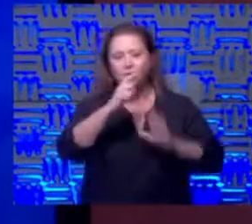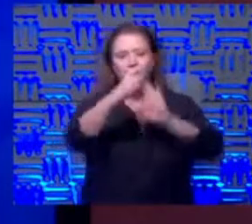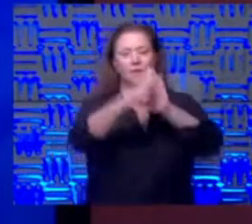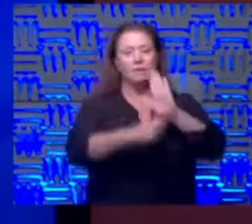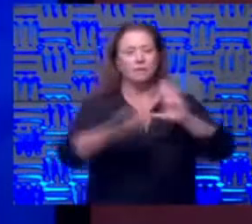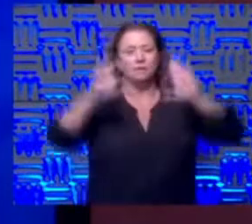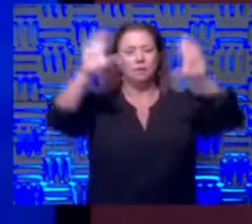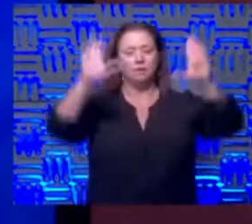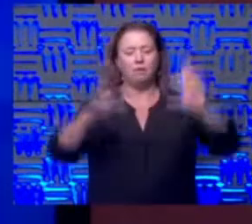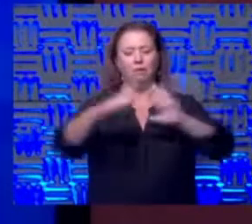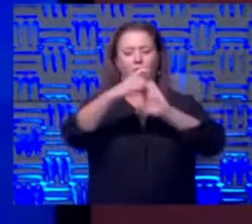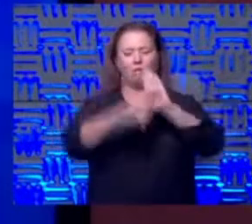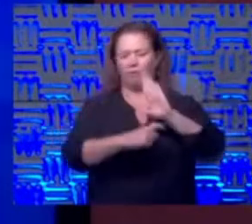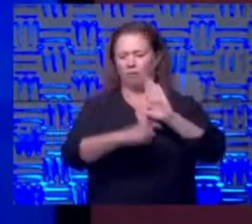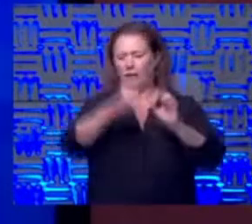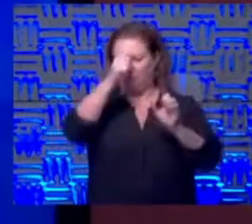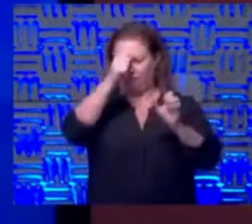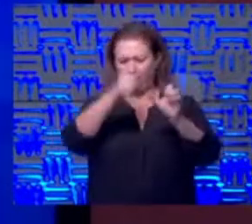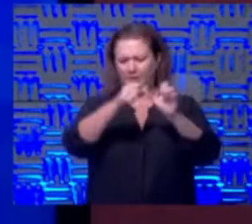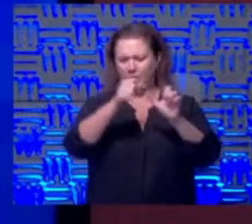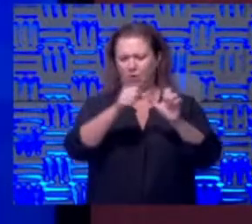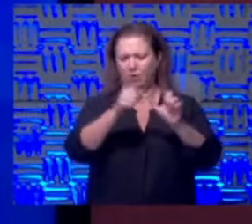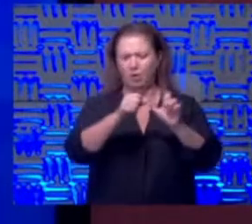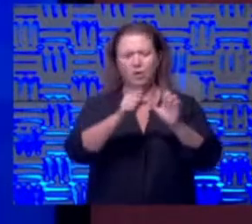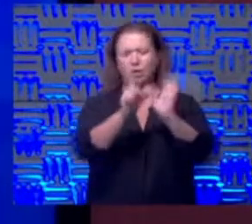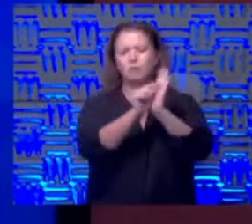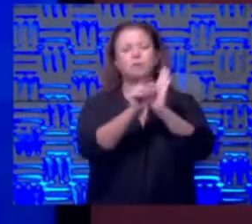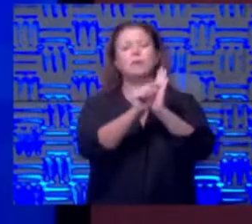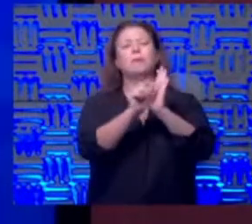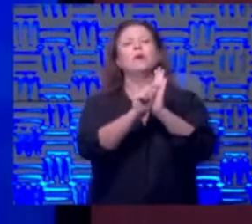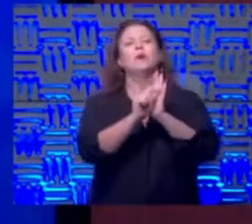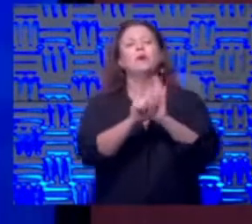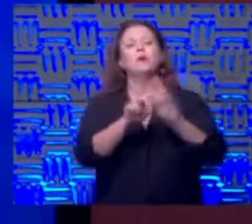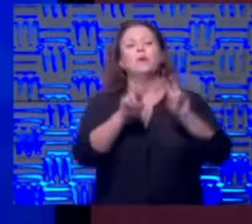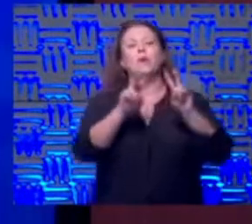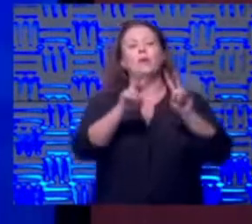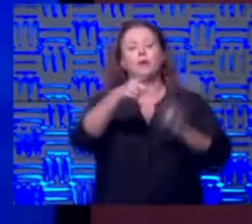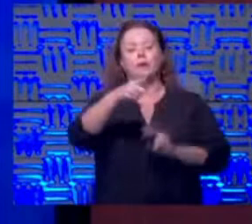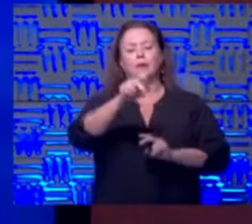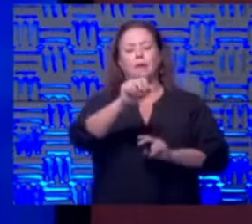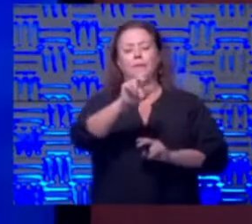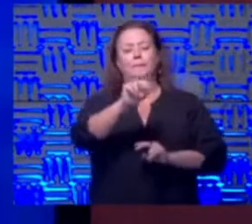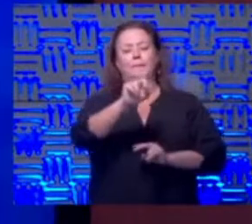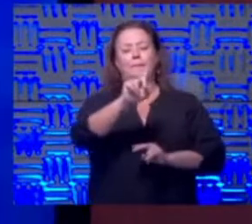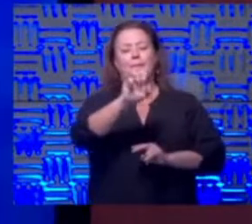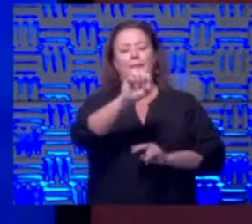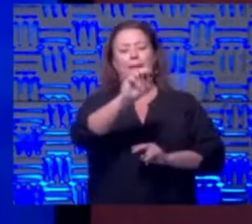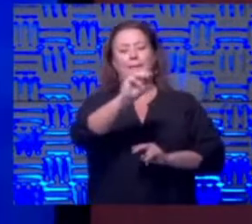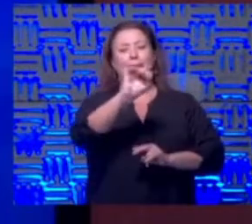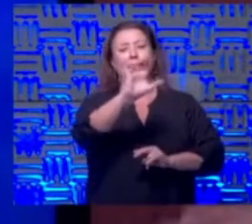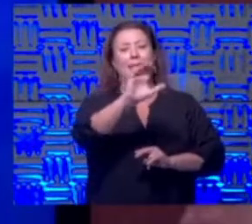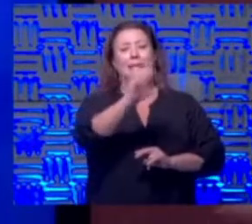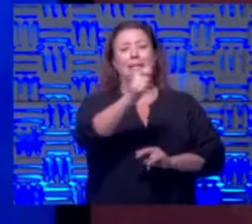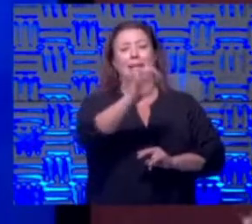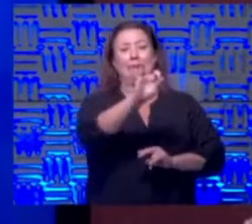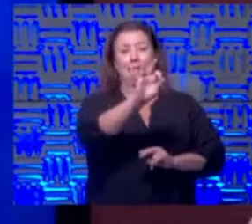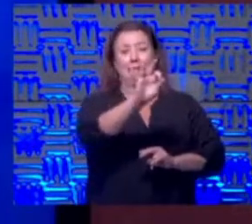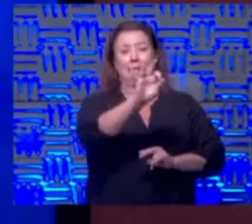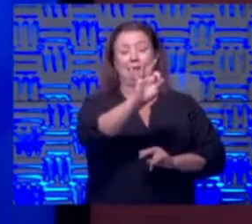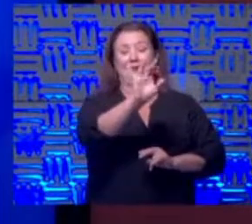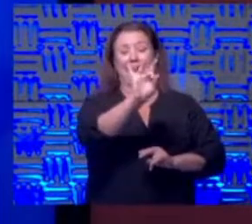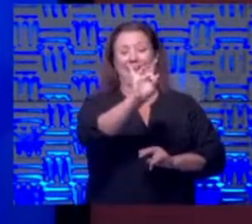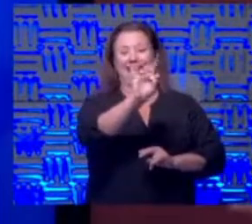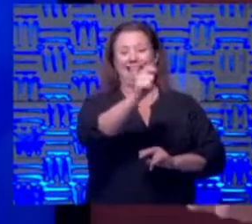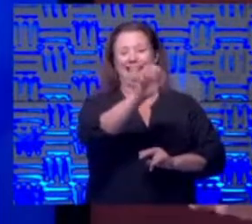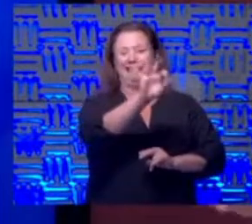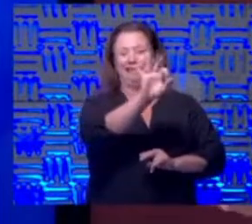remarkable. The last week, I don't remember which newspaper it was in, but they looked at the pandemic of 1918 and 1919. The influenza one, and they